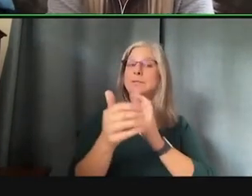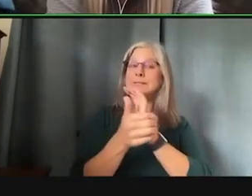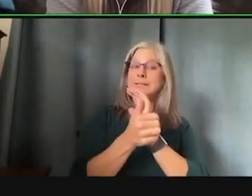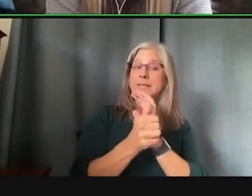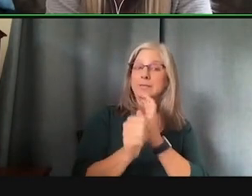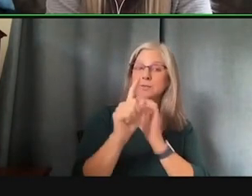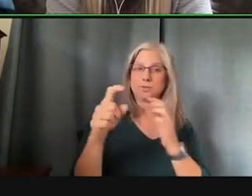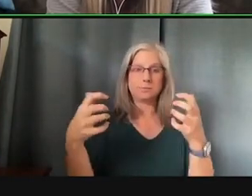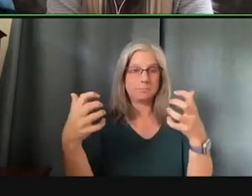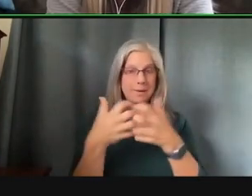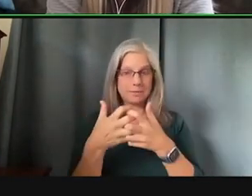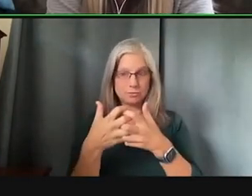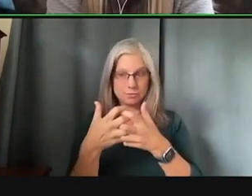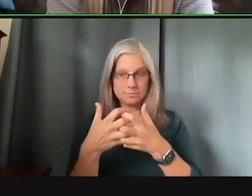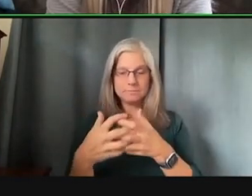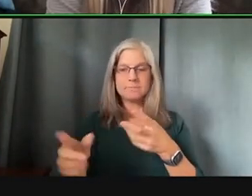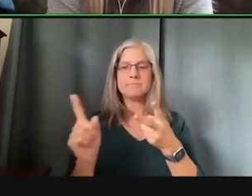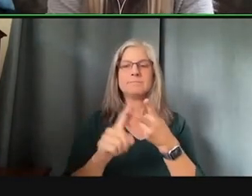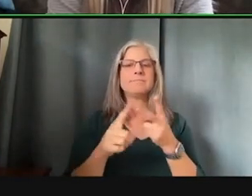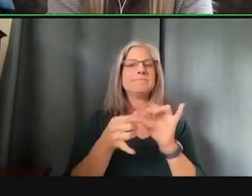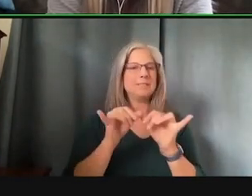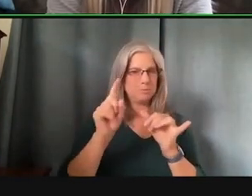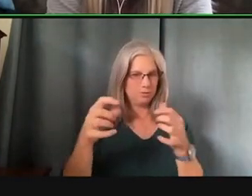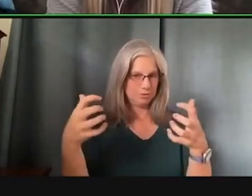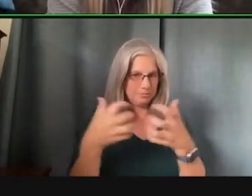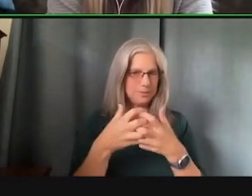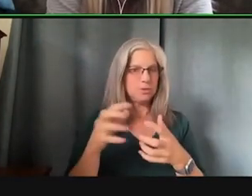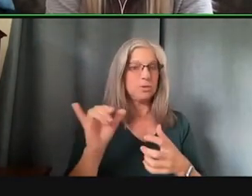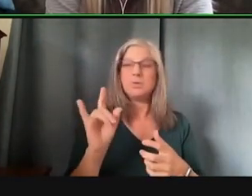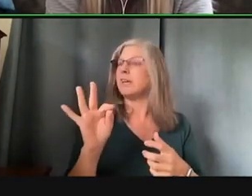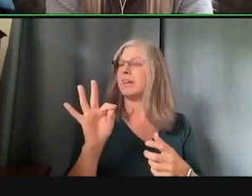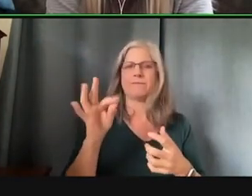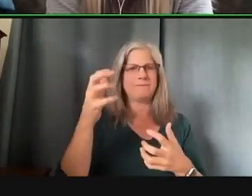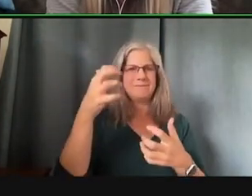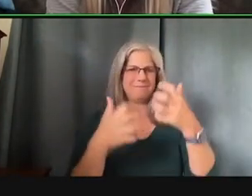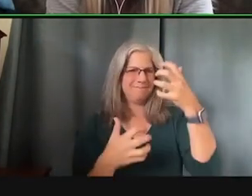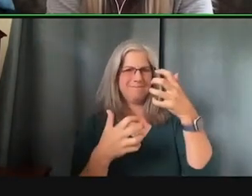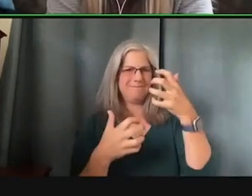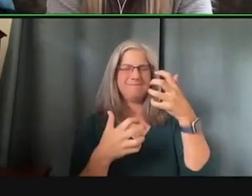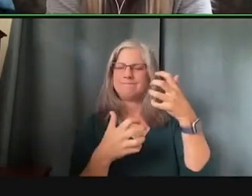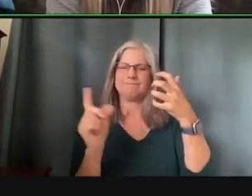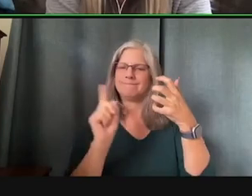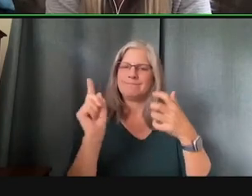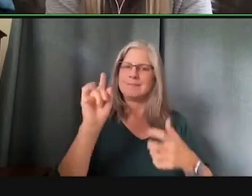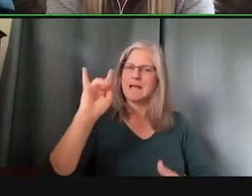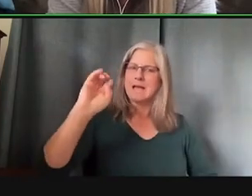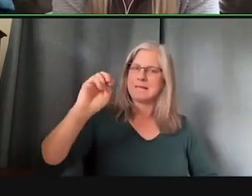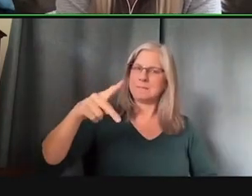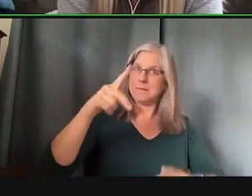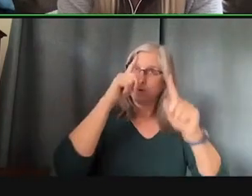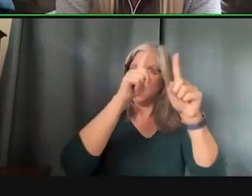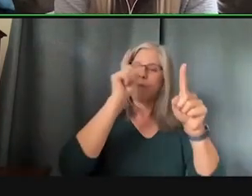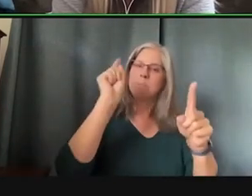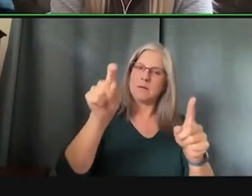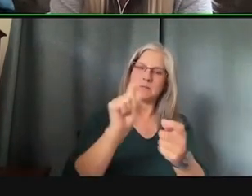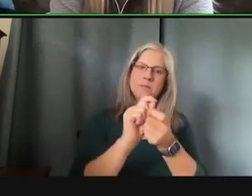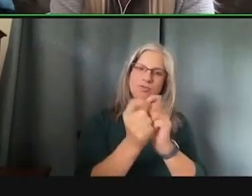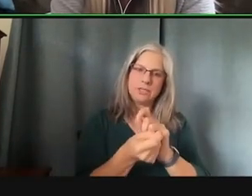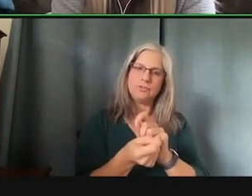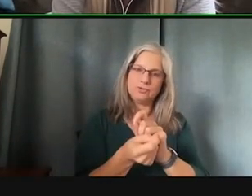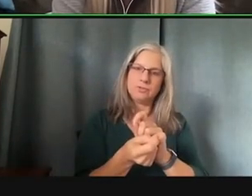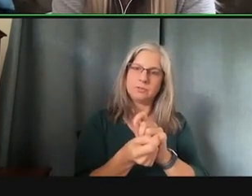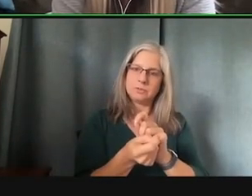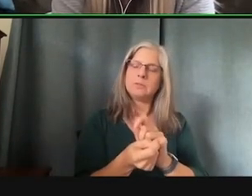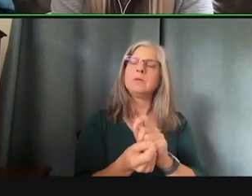and your measurement should match. And if they don't, the IEP goal needs to be revised. We